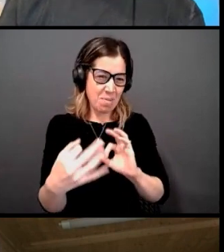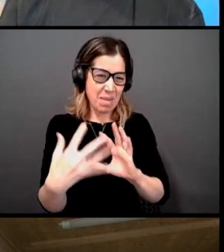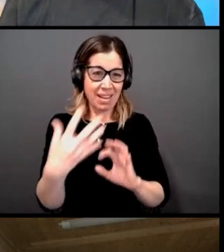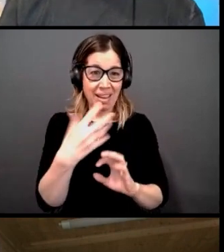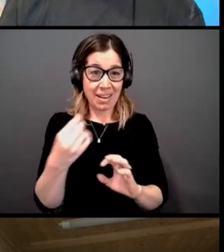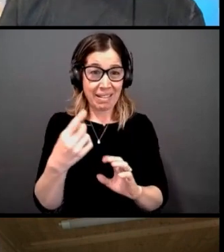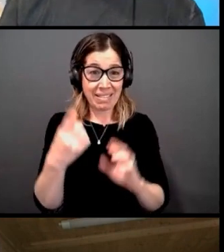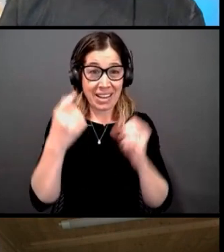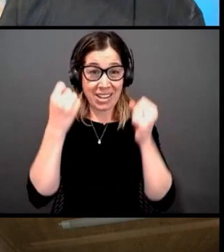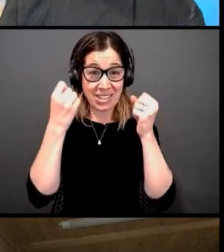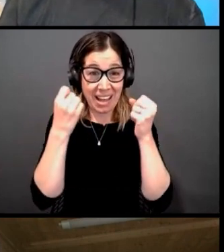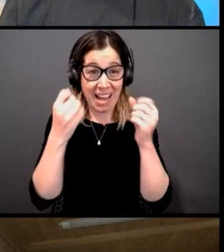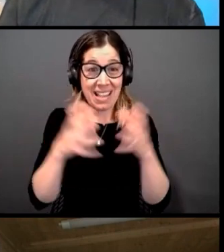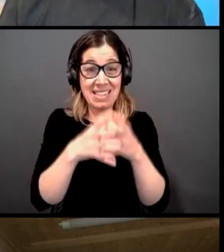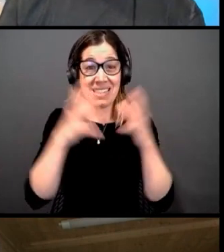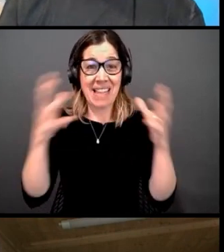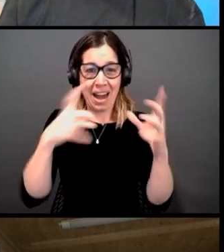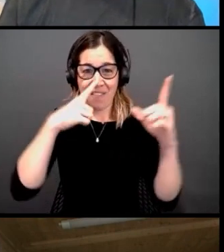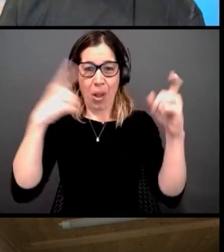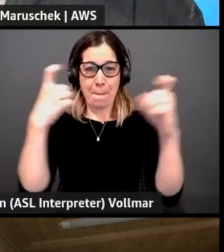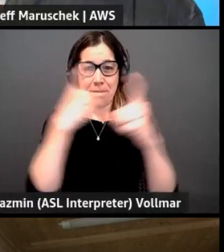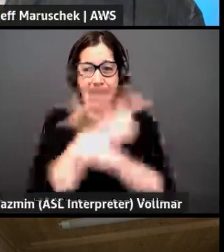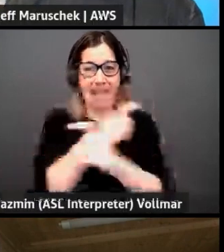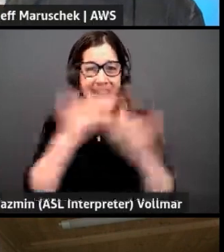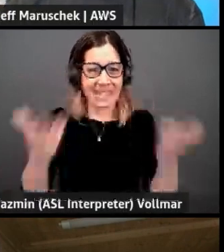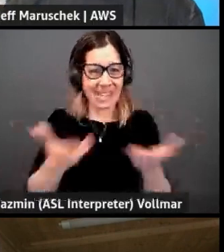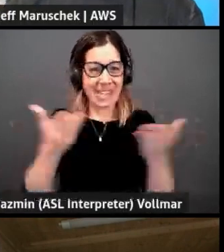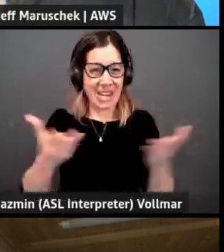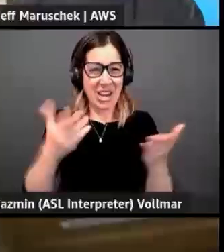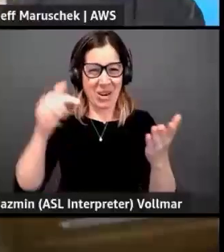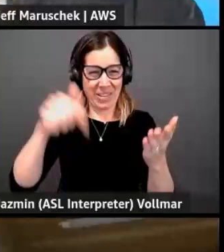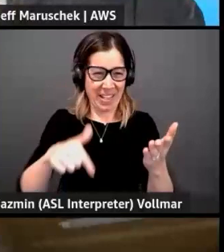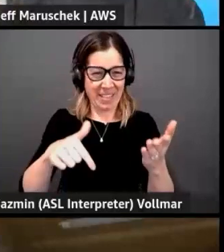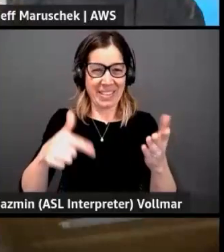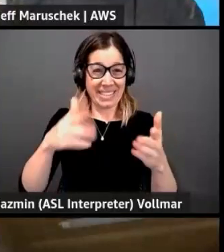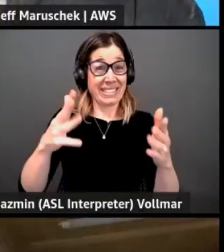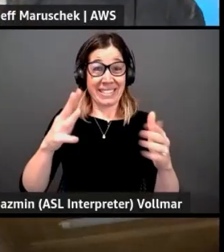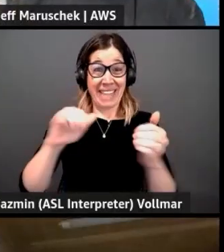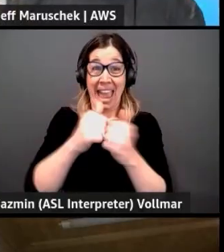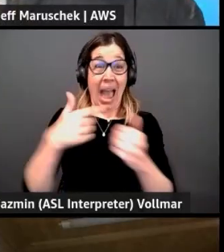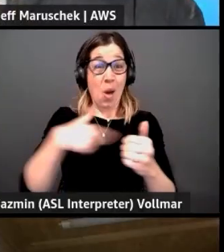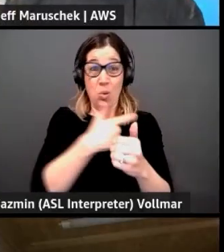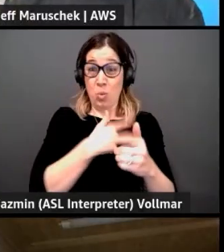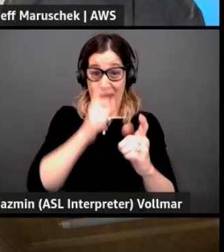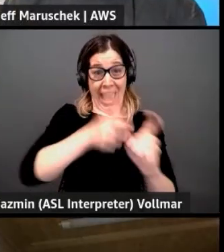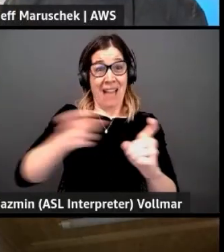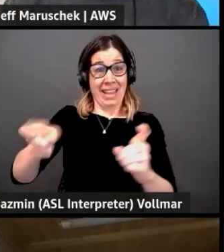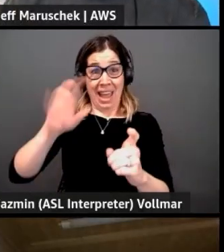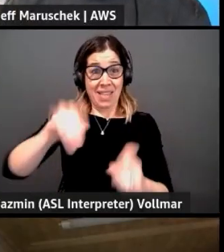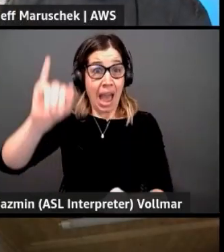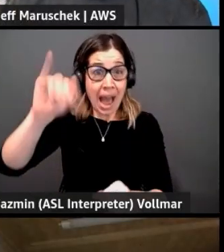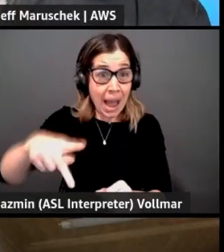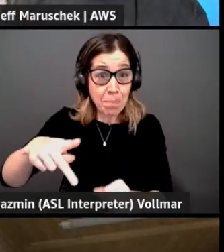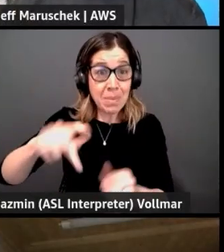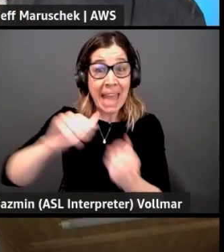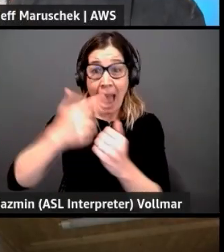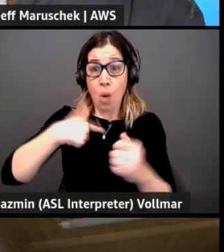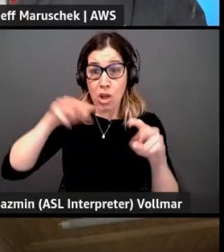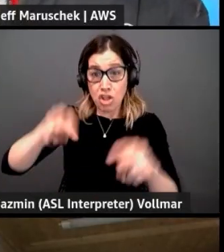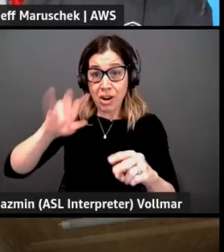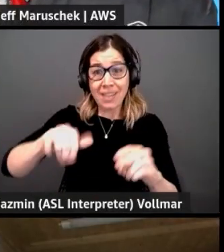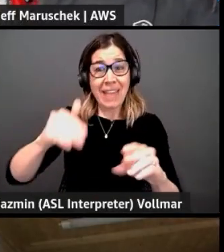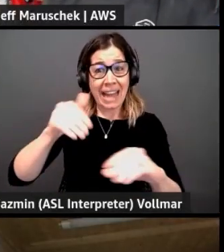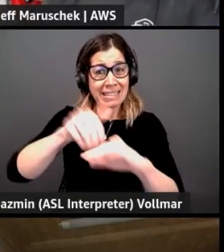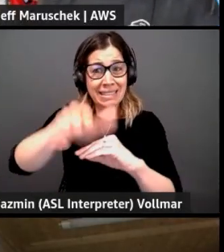lot of complexity in the algorithm around how we allocate the IPs and how we look at the sending patterns, and and that's constantly